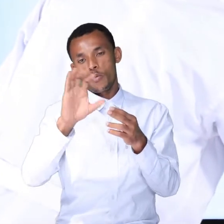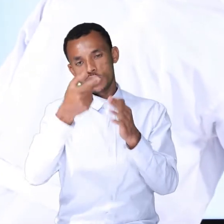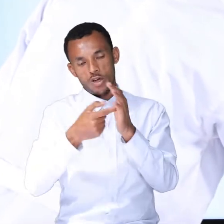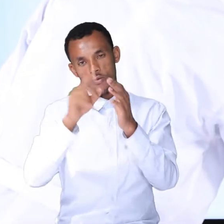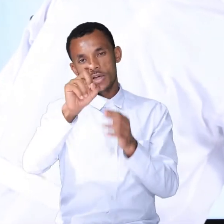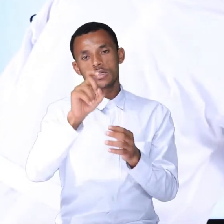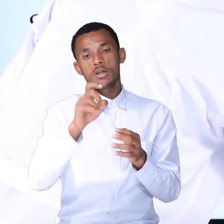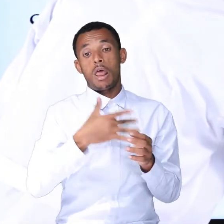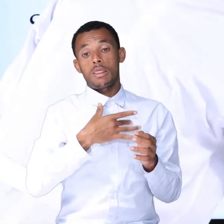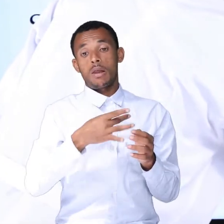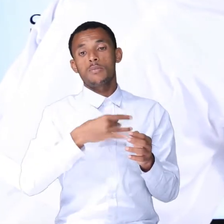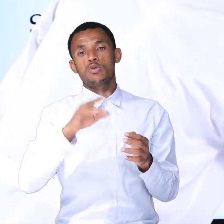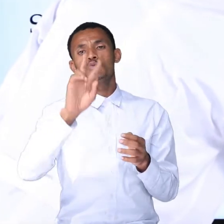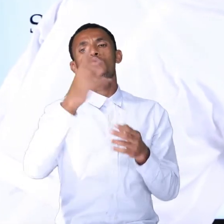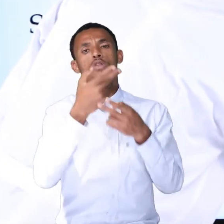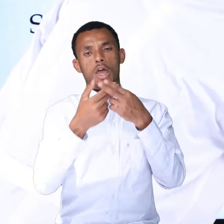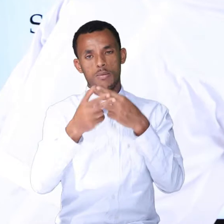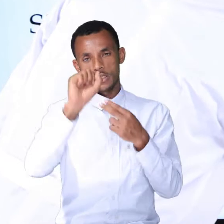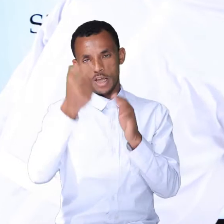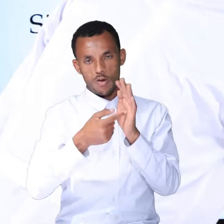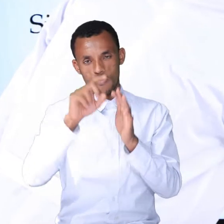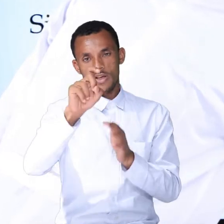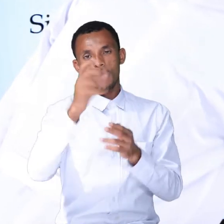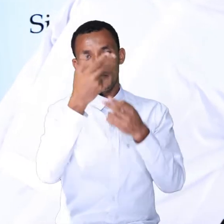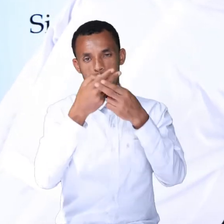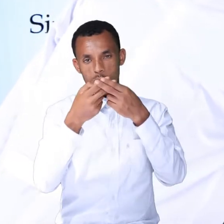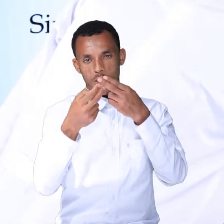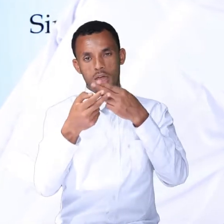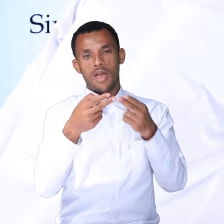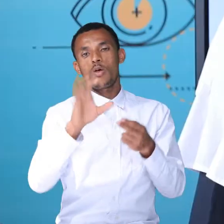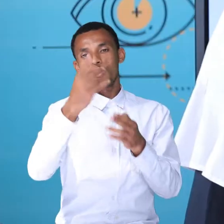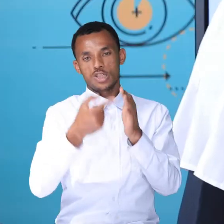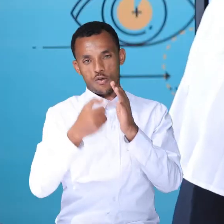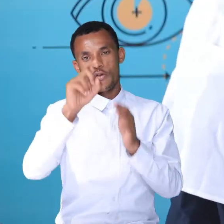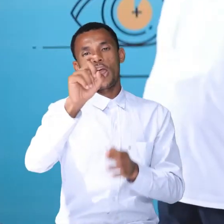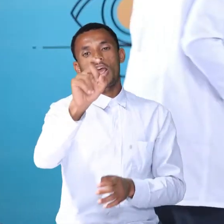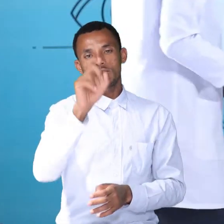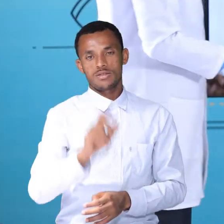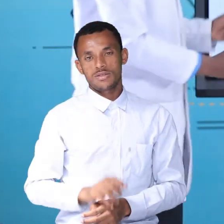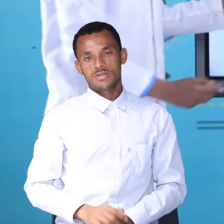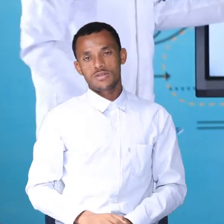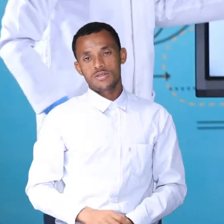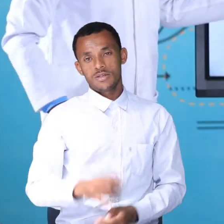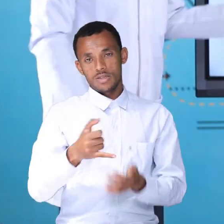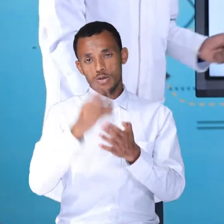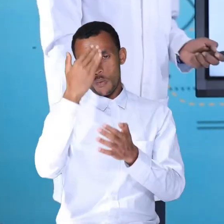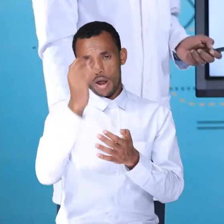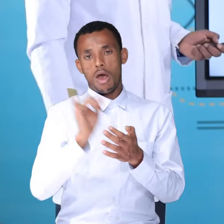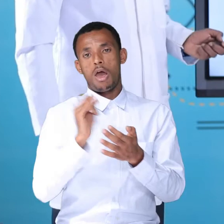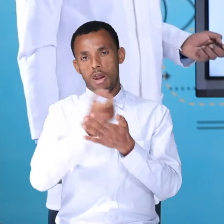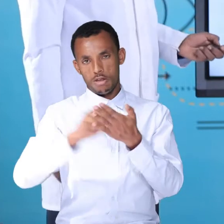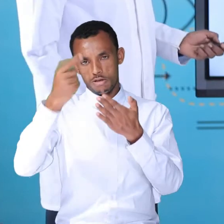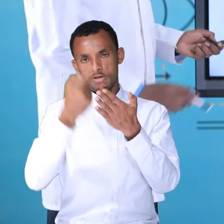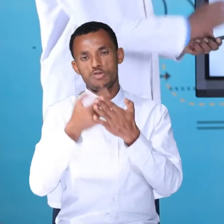like terms, you will have twice sine of x multiplied by cosine of x it will be. That is why I am writing over